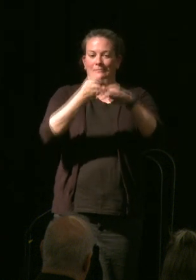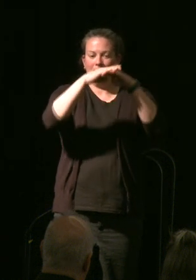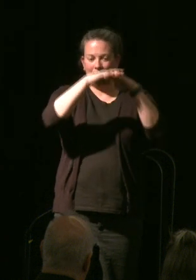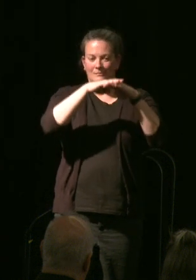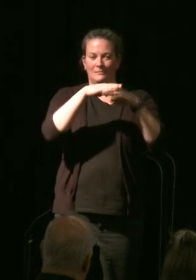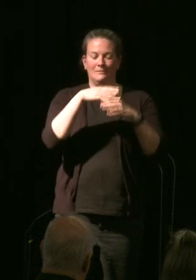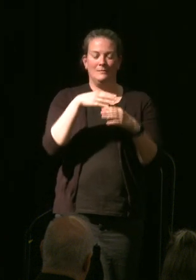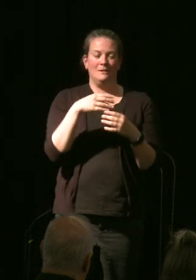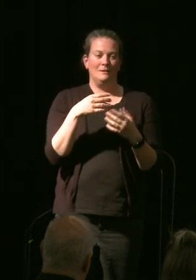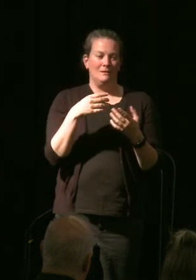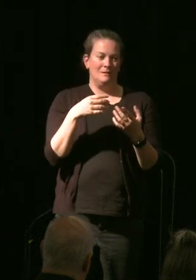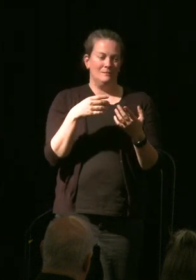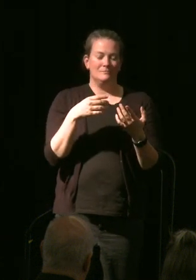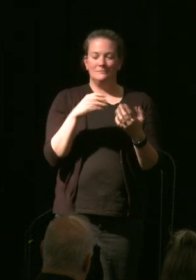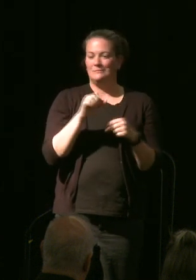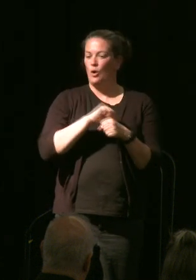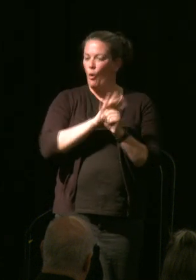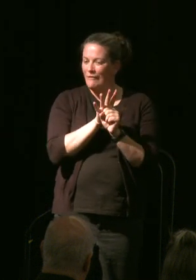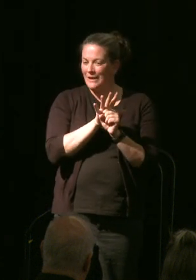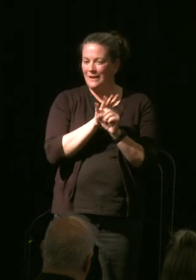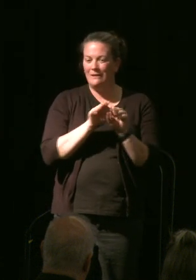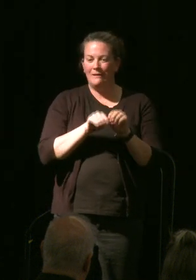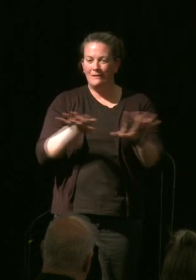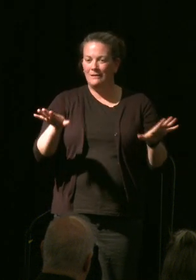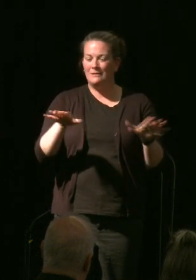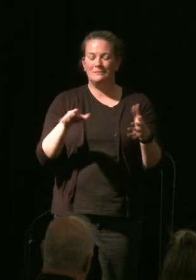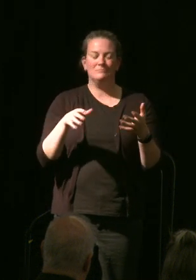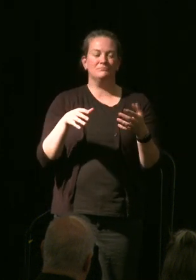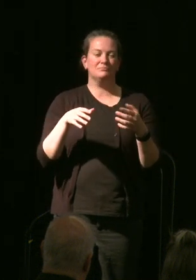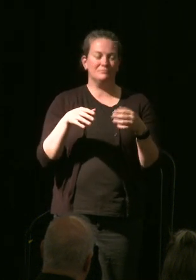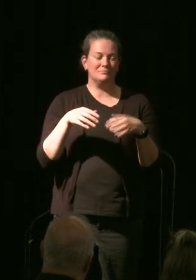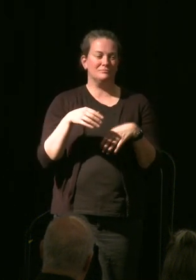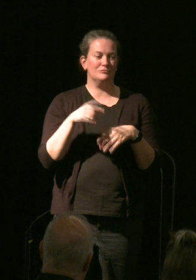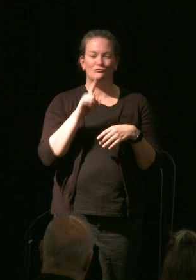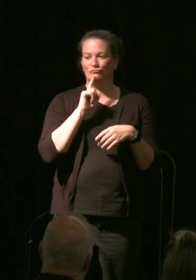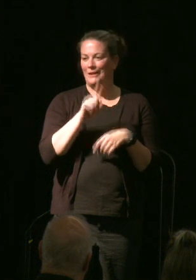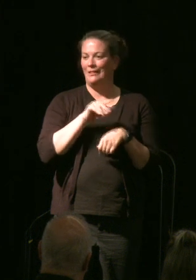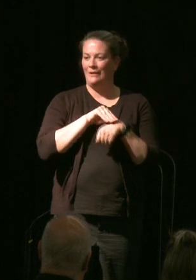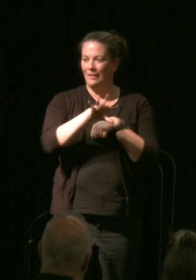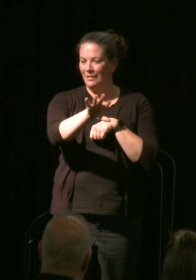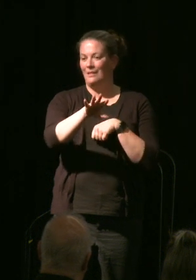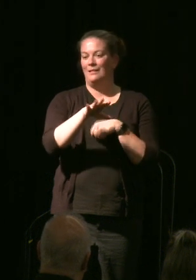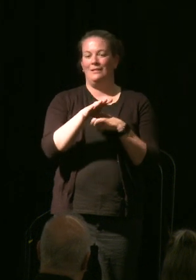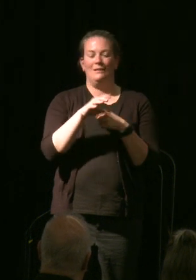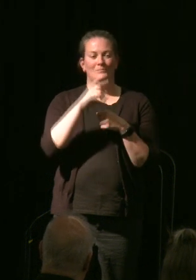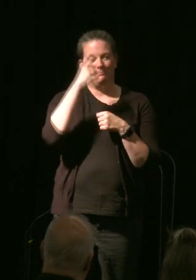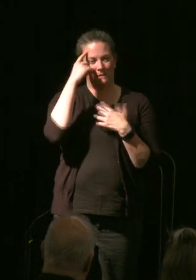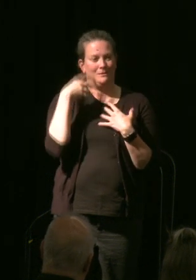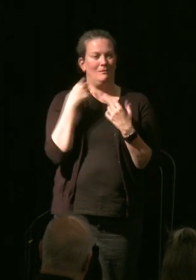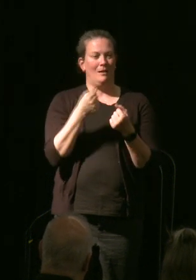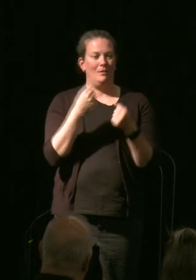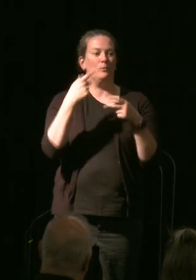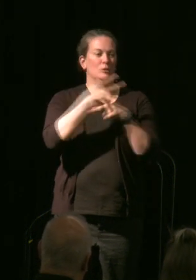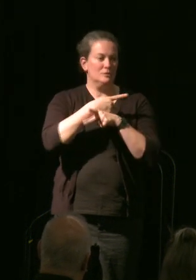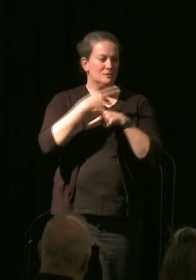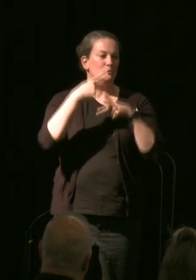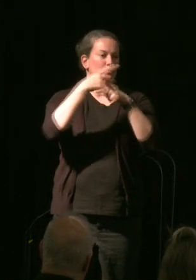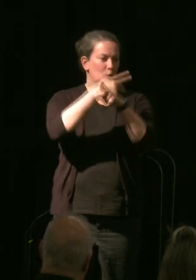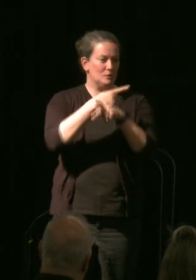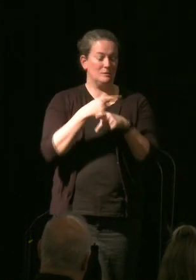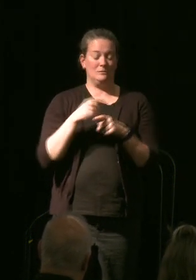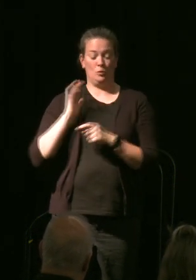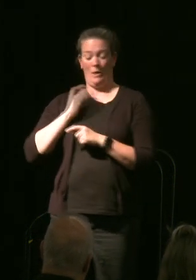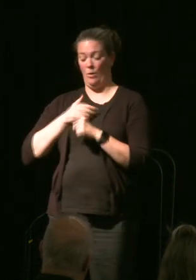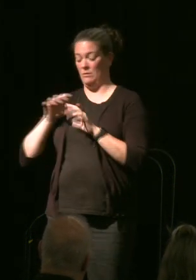think that we have a lot of really exciting stuff that is continuing to develop, and that the coalition will be sure to make sure that